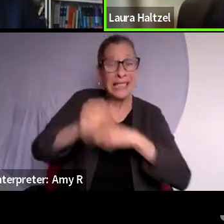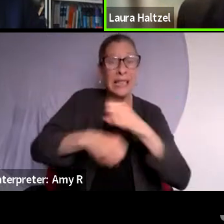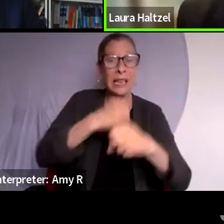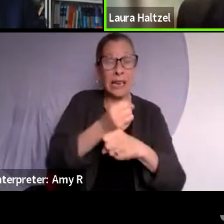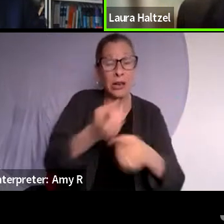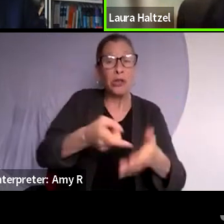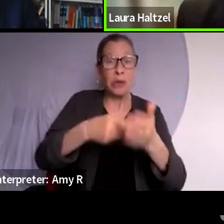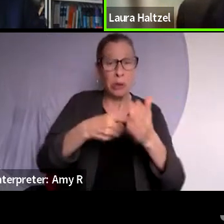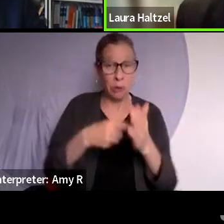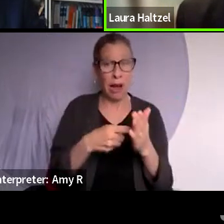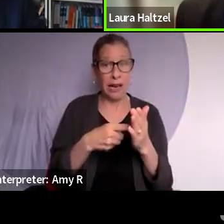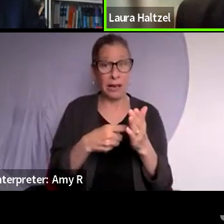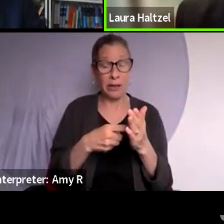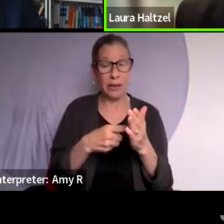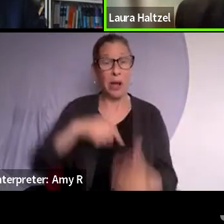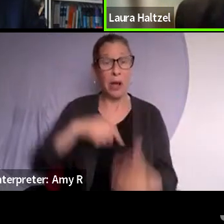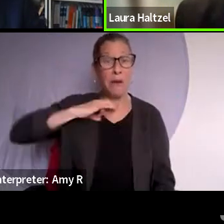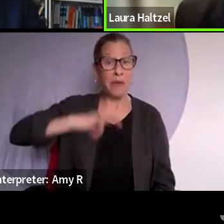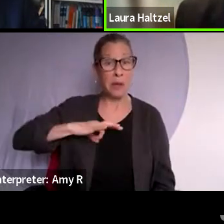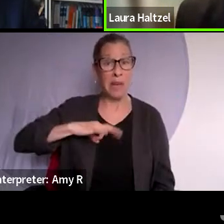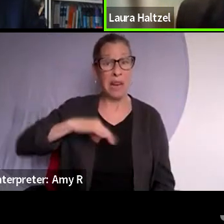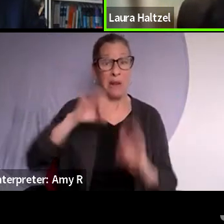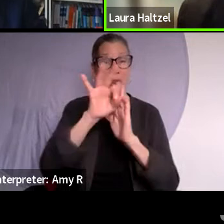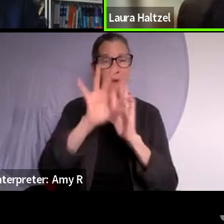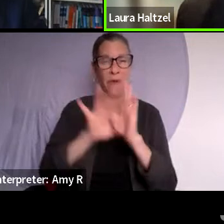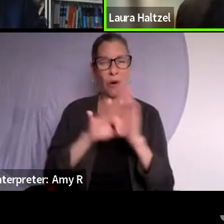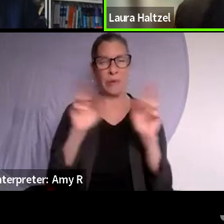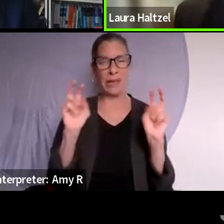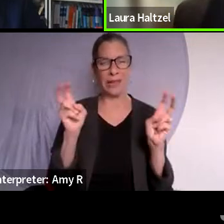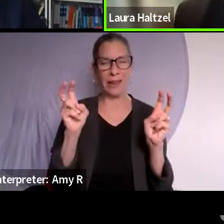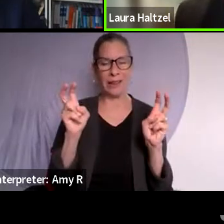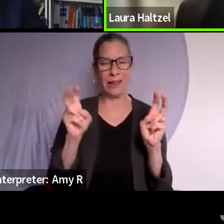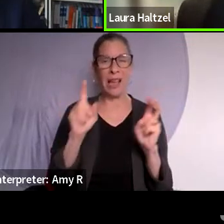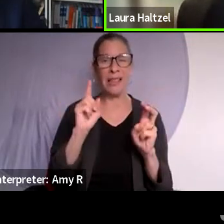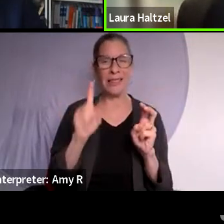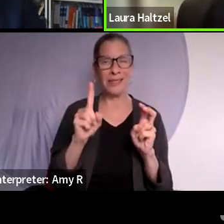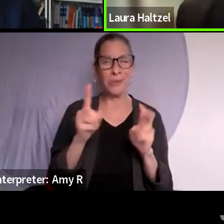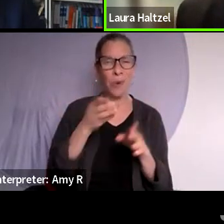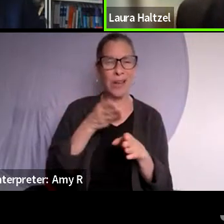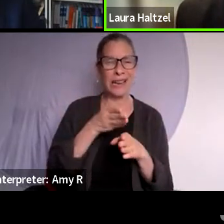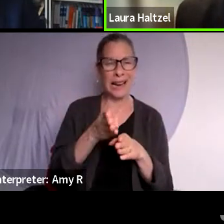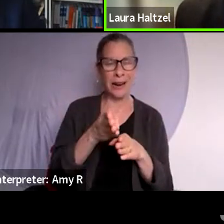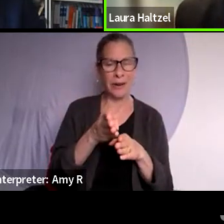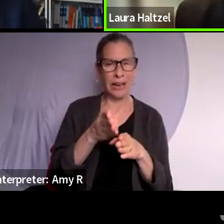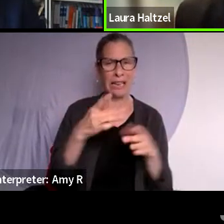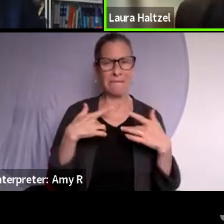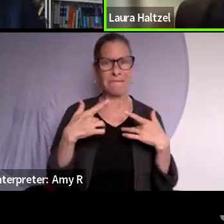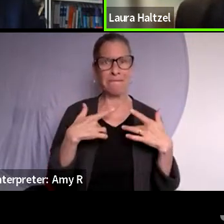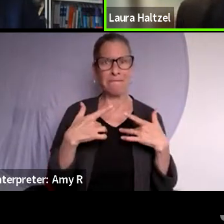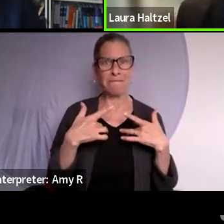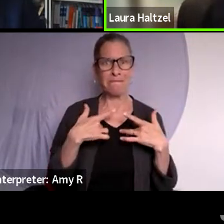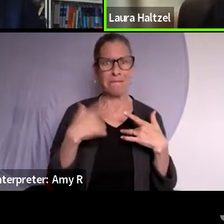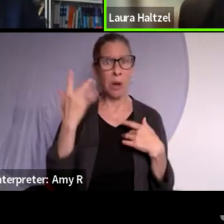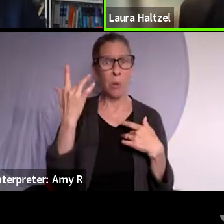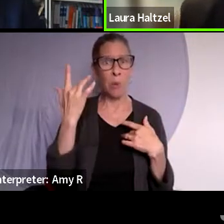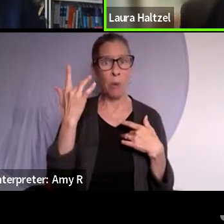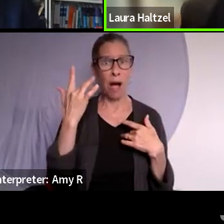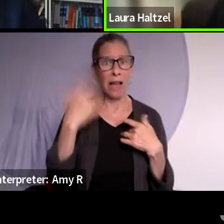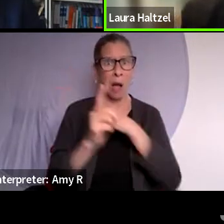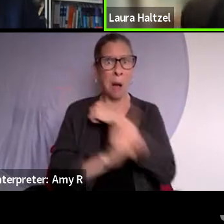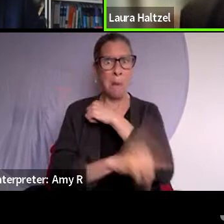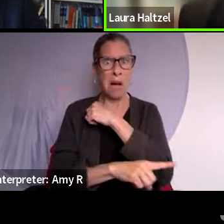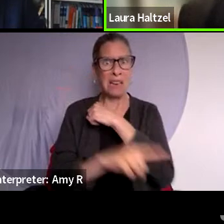required for the benefit formula, this is one of the places that we get concerned, because you're then going to